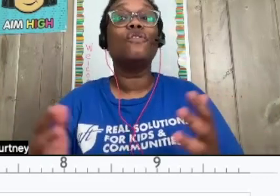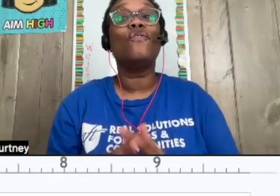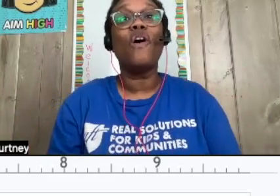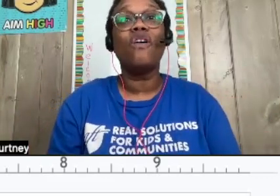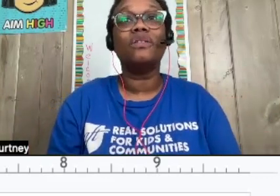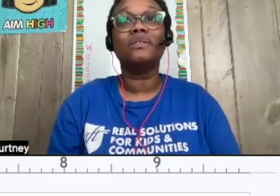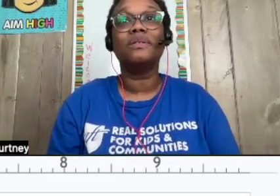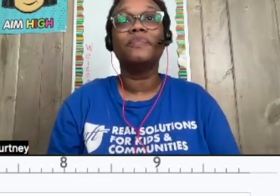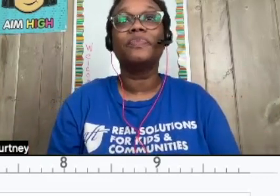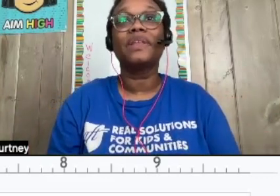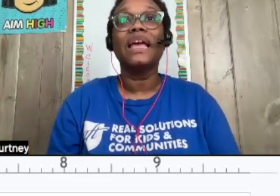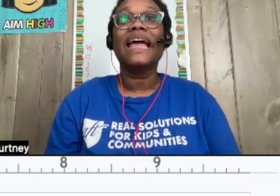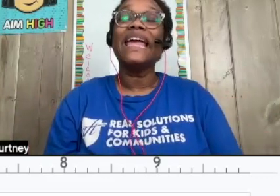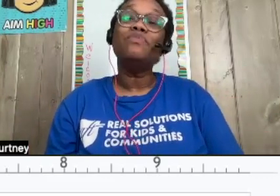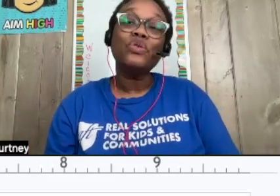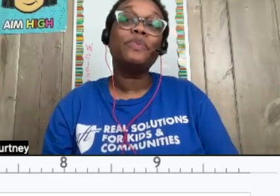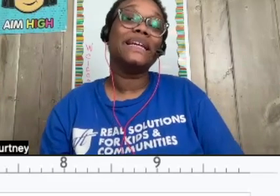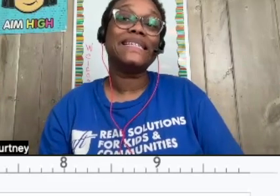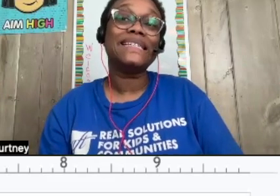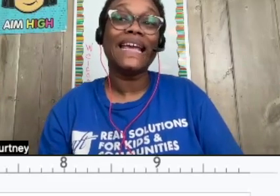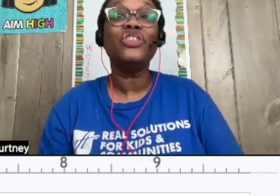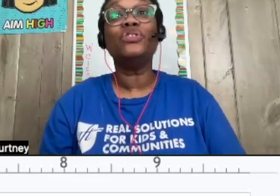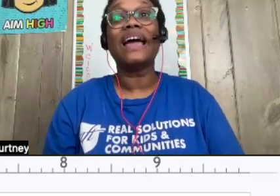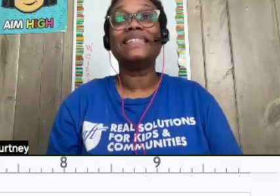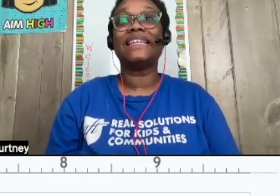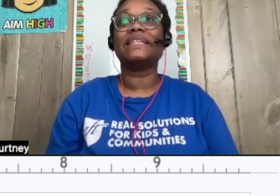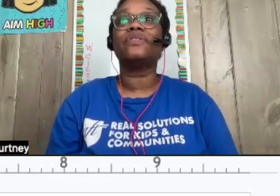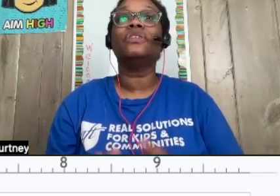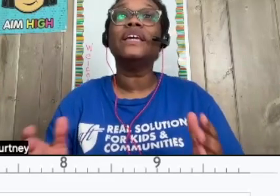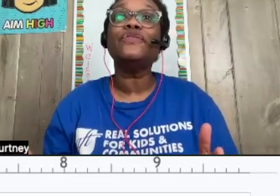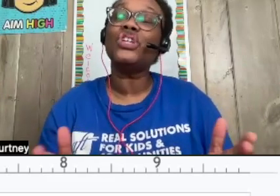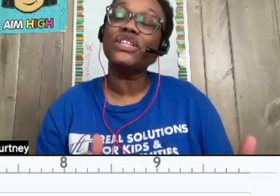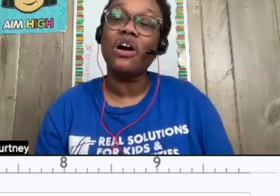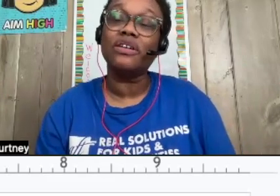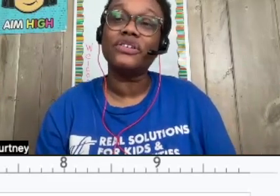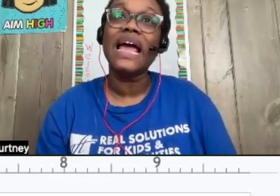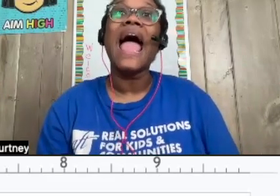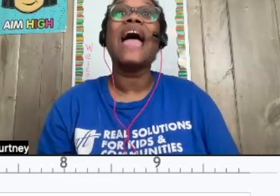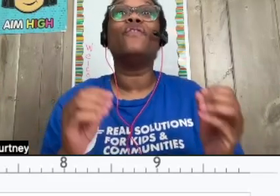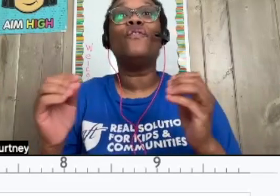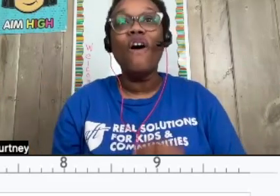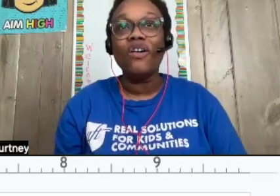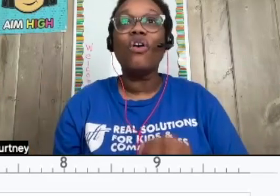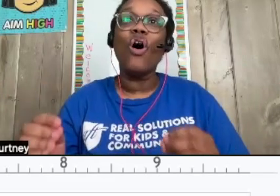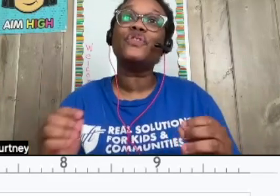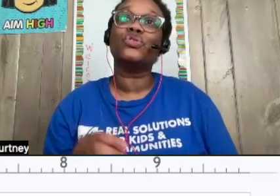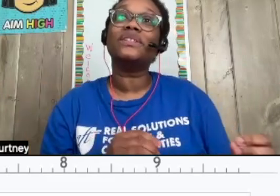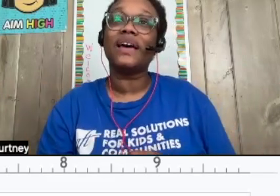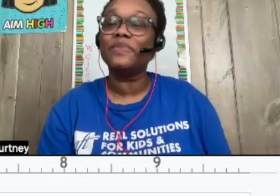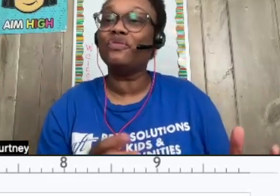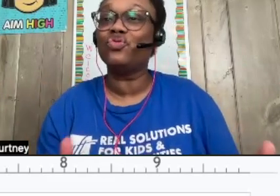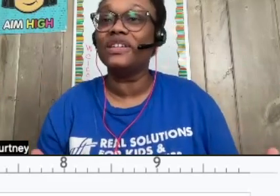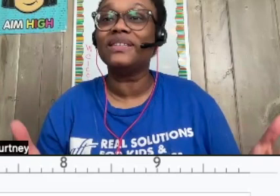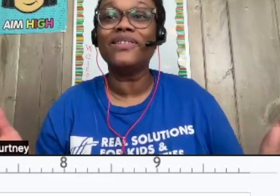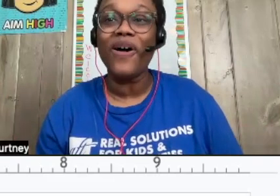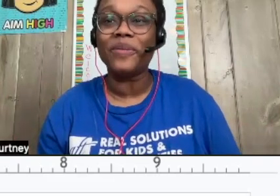autumn fall. In most places in the United States, the leaves change colors and fall off certain